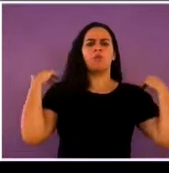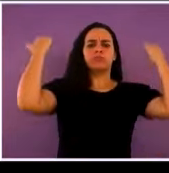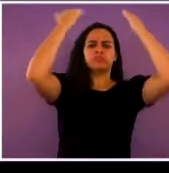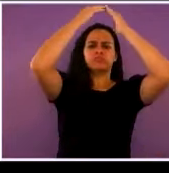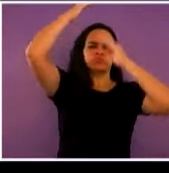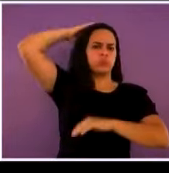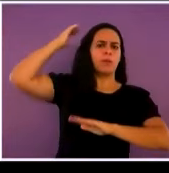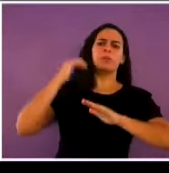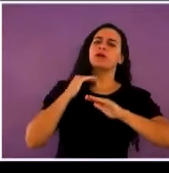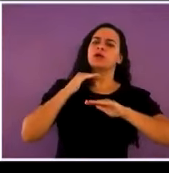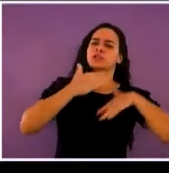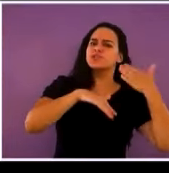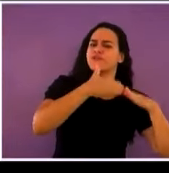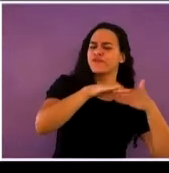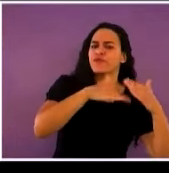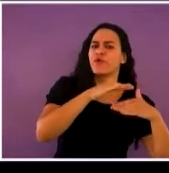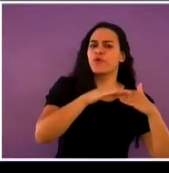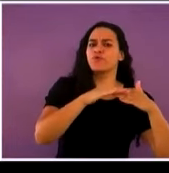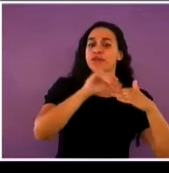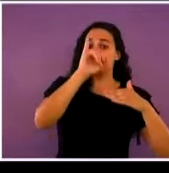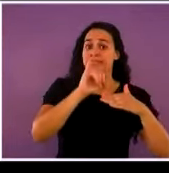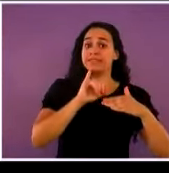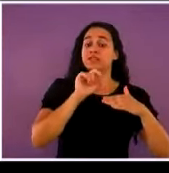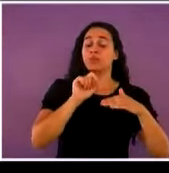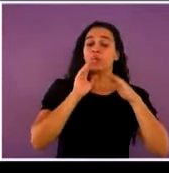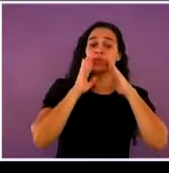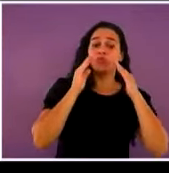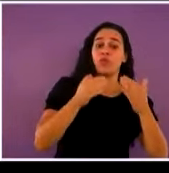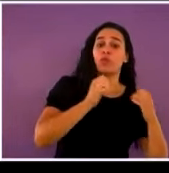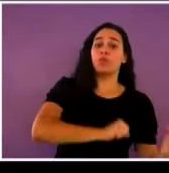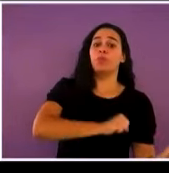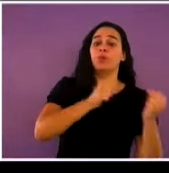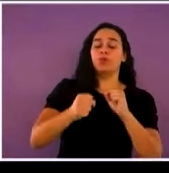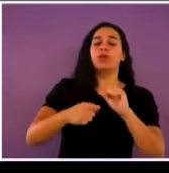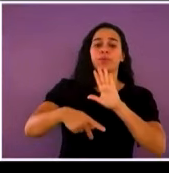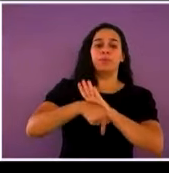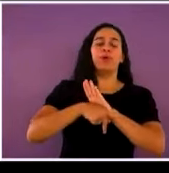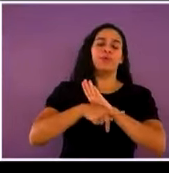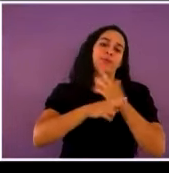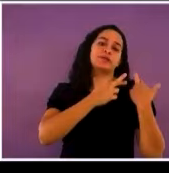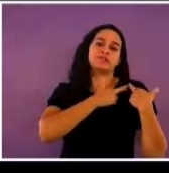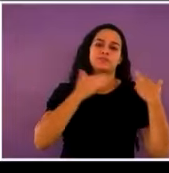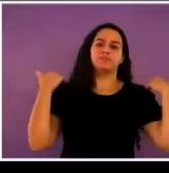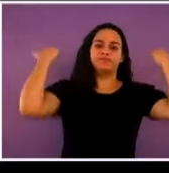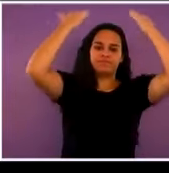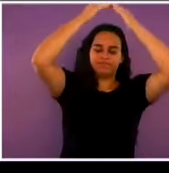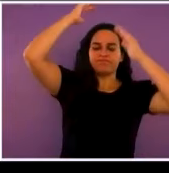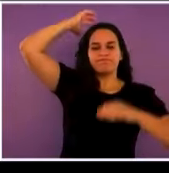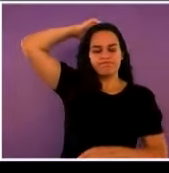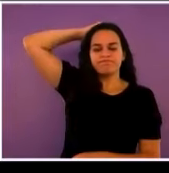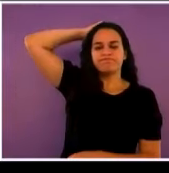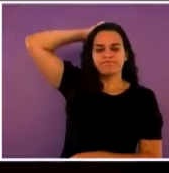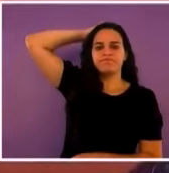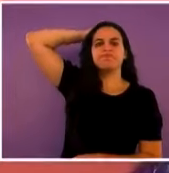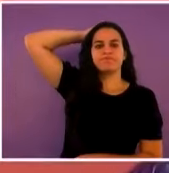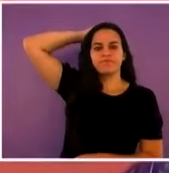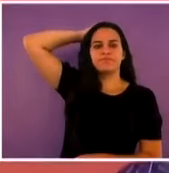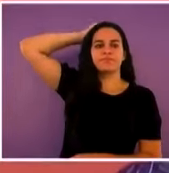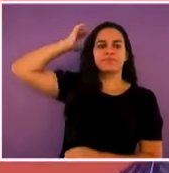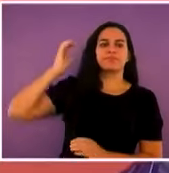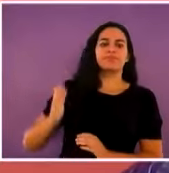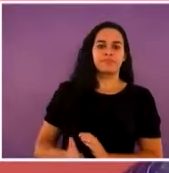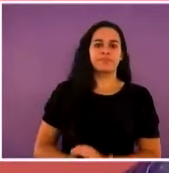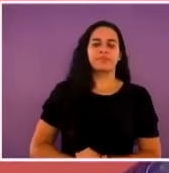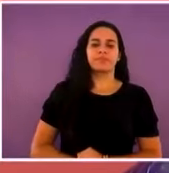produzir. In terms of authority. Em termos de autoridade. The pope speaks, you know, he gives talks, homilies,